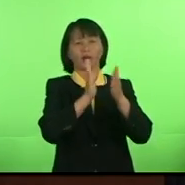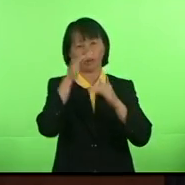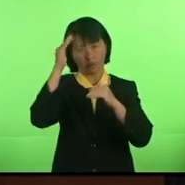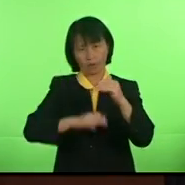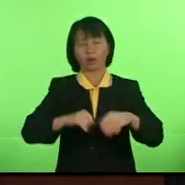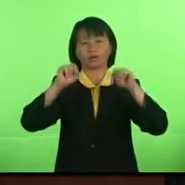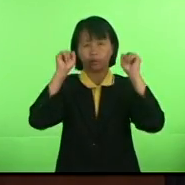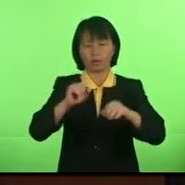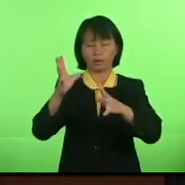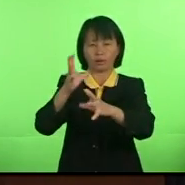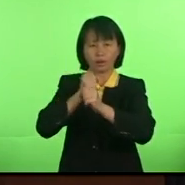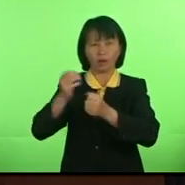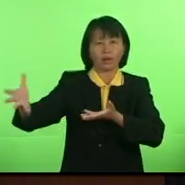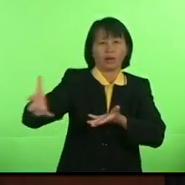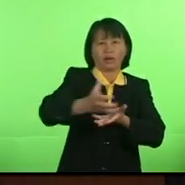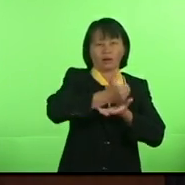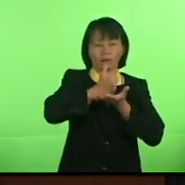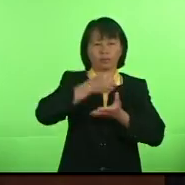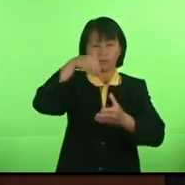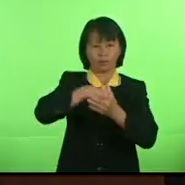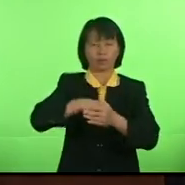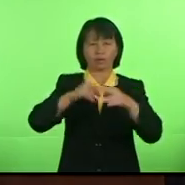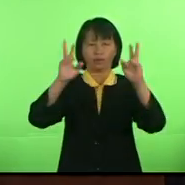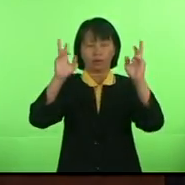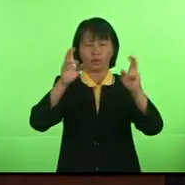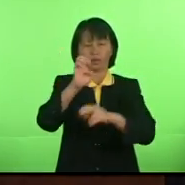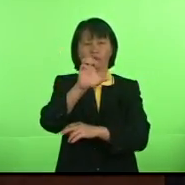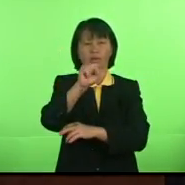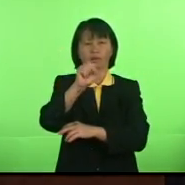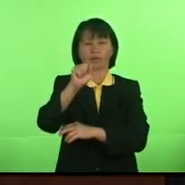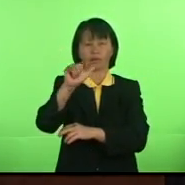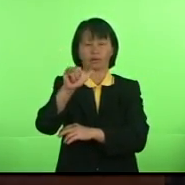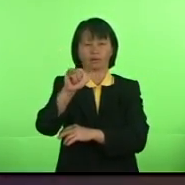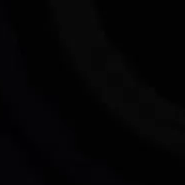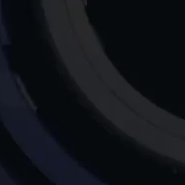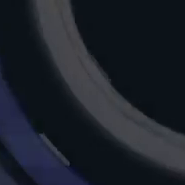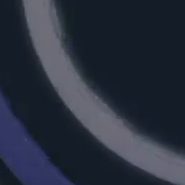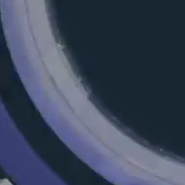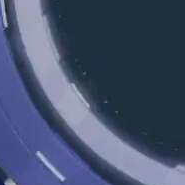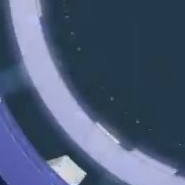gather all the information on this essay topic. All right.